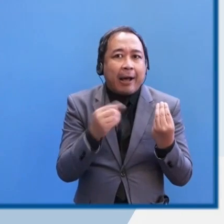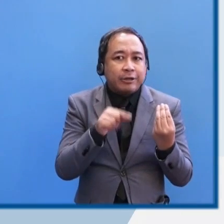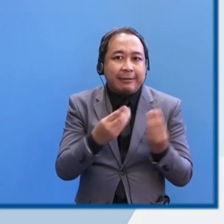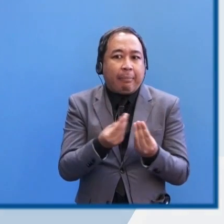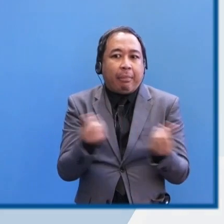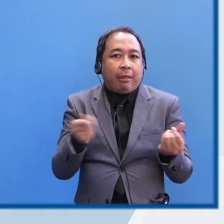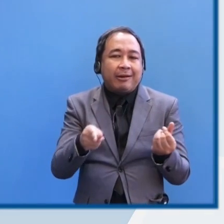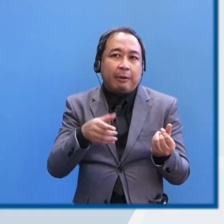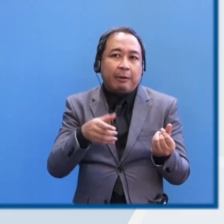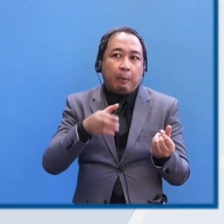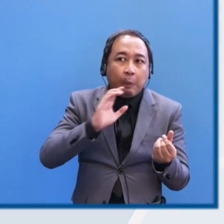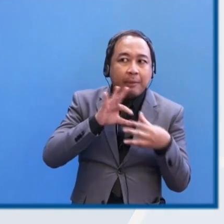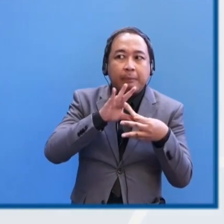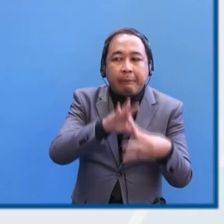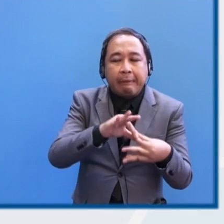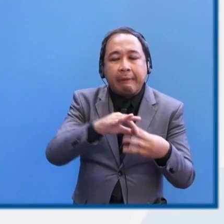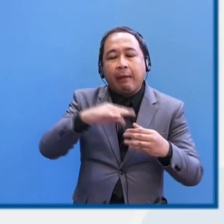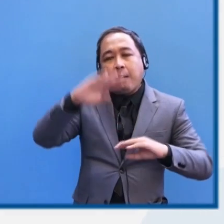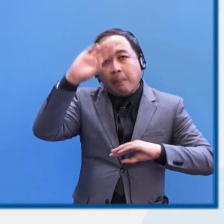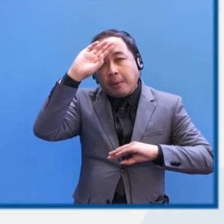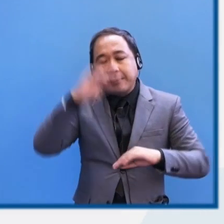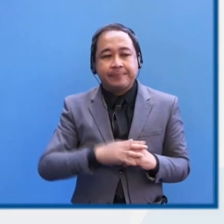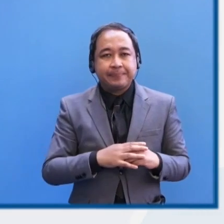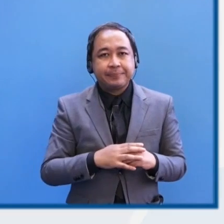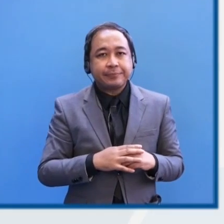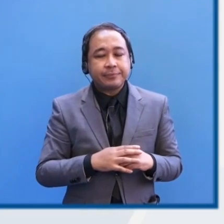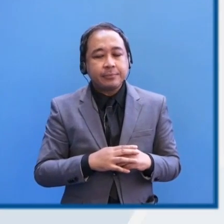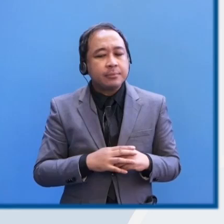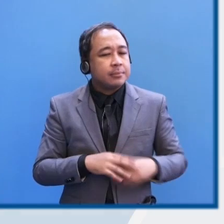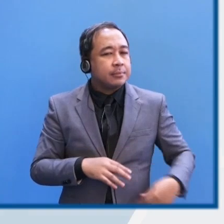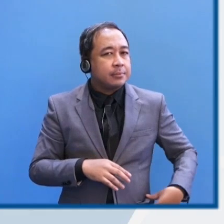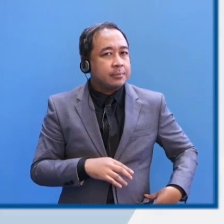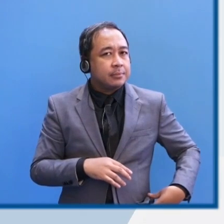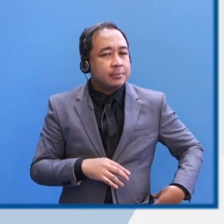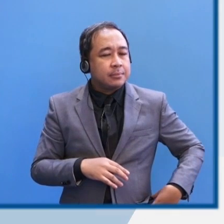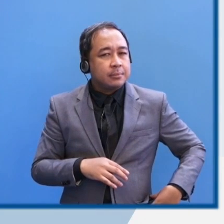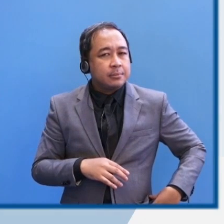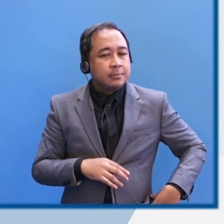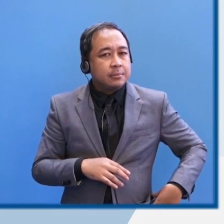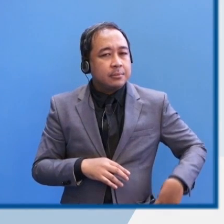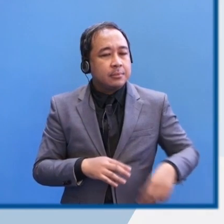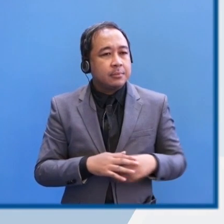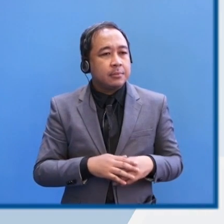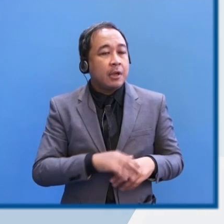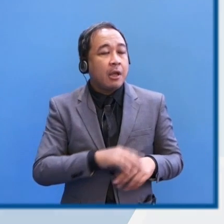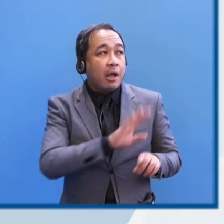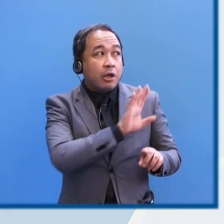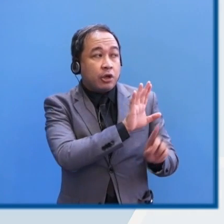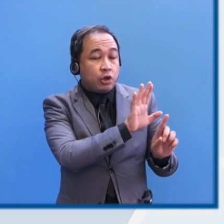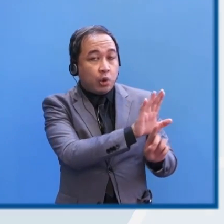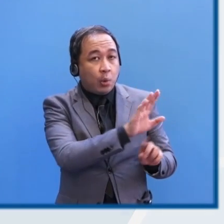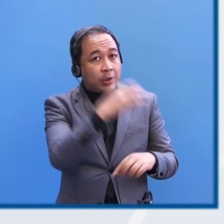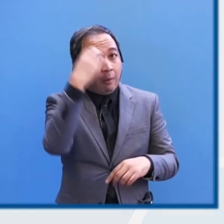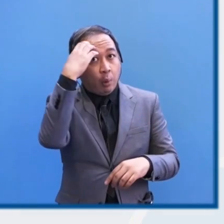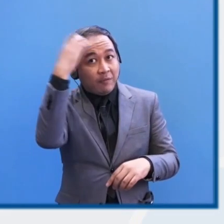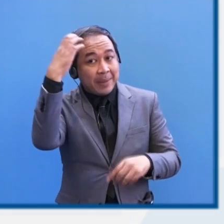And do you find your Ministry of Health works closely with you in terms of managing water?